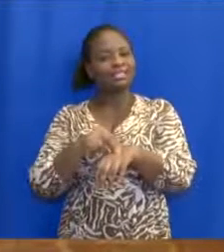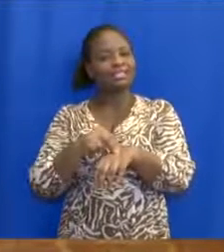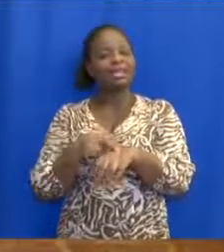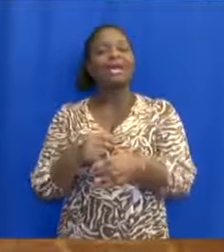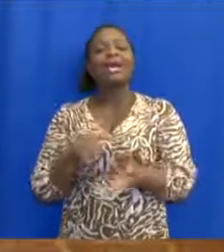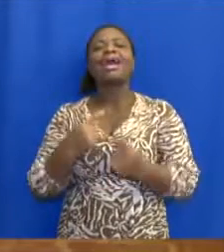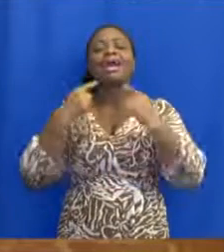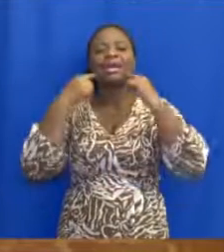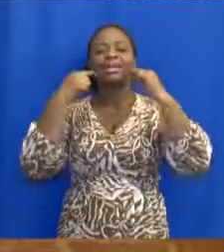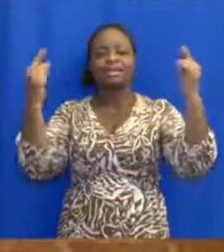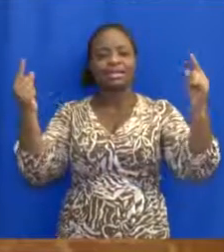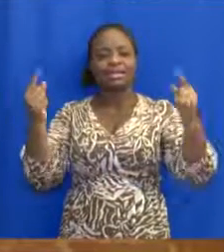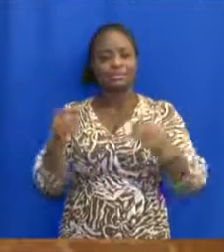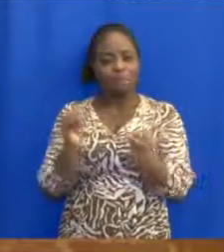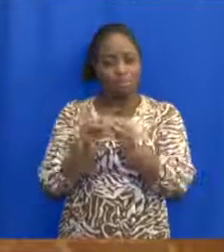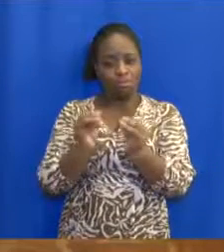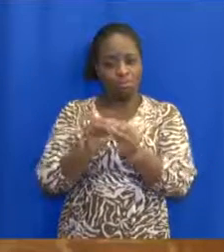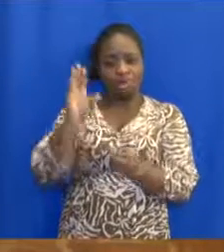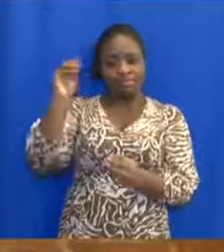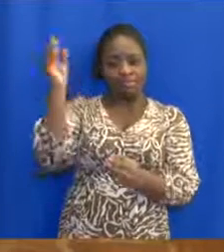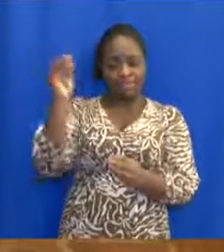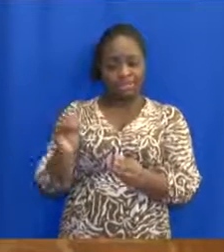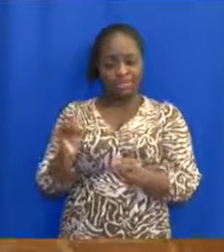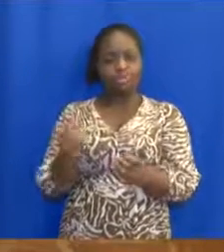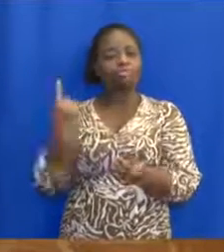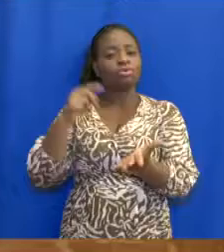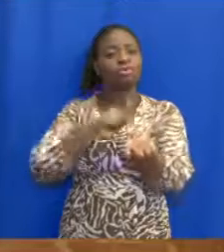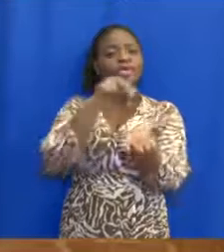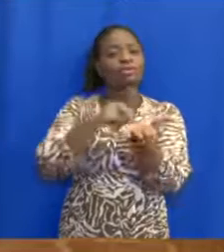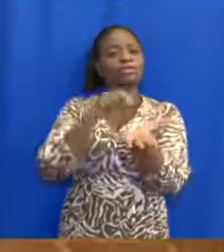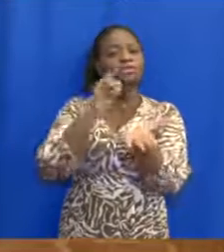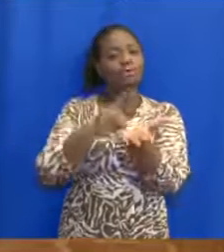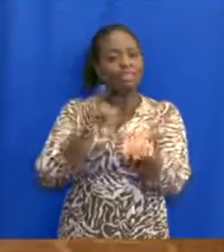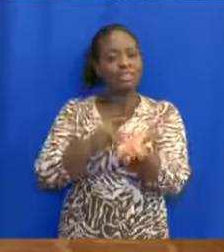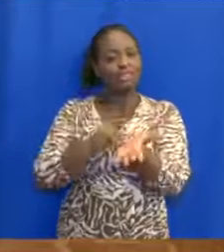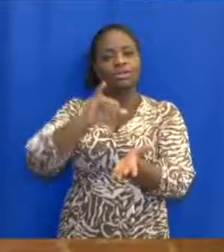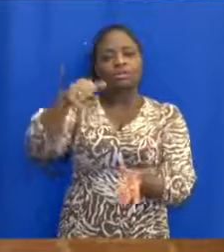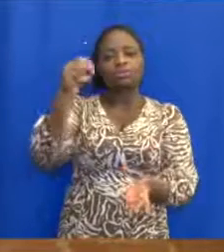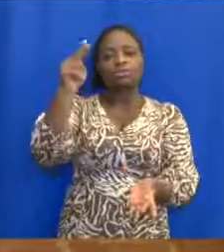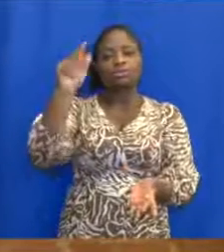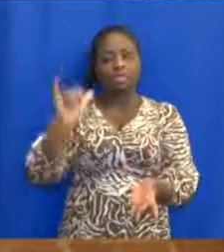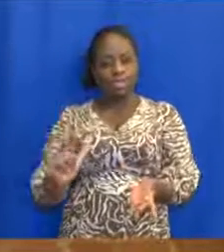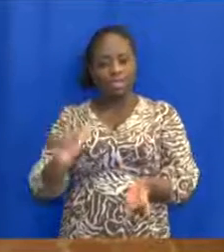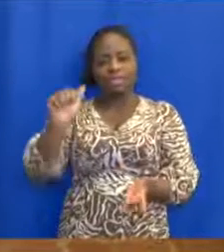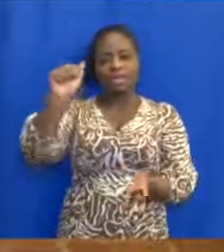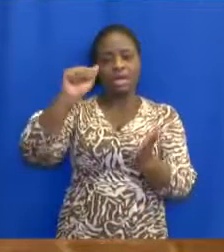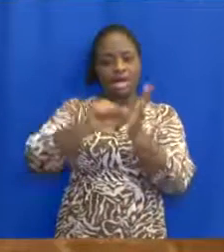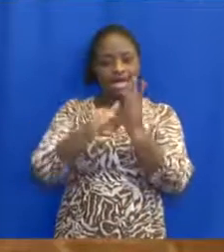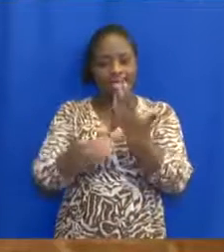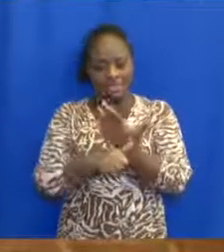of incentive packages for health workers by another 3 months, i.e. July, August, and